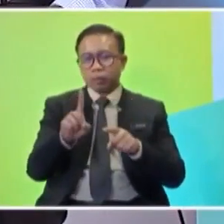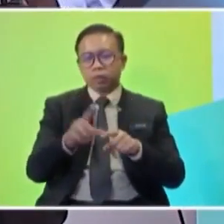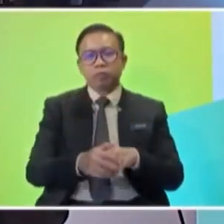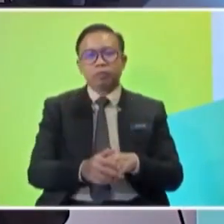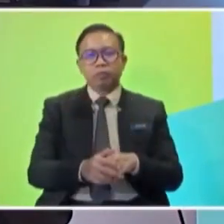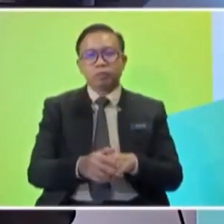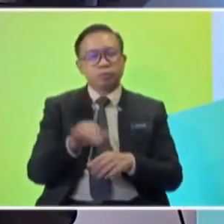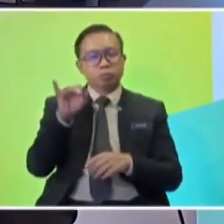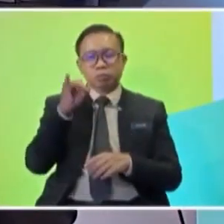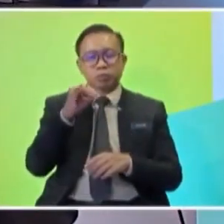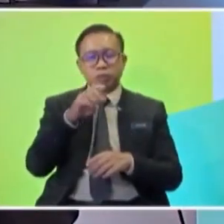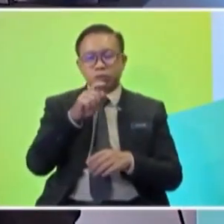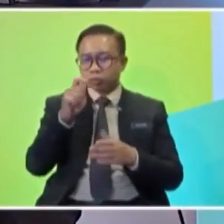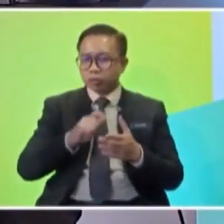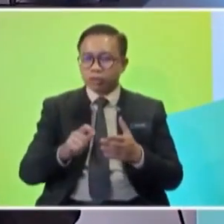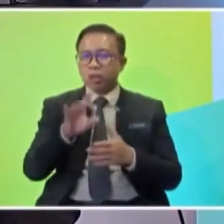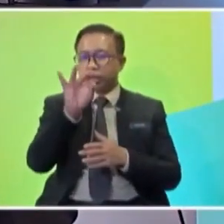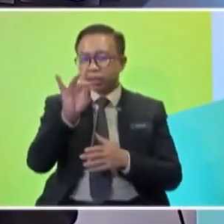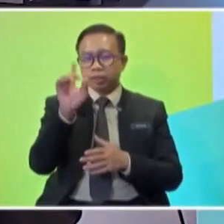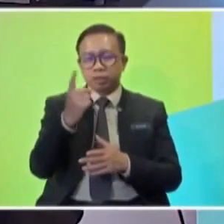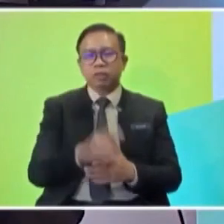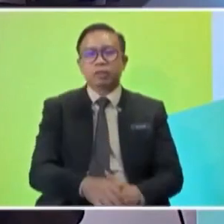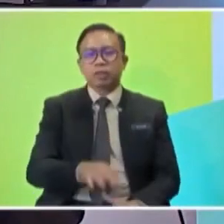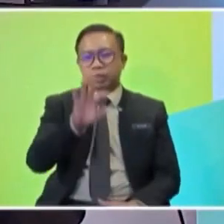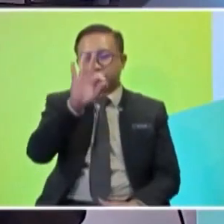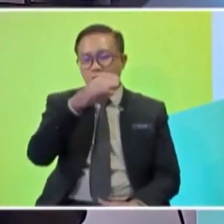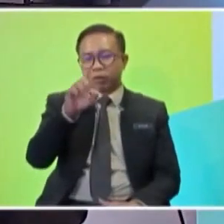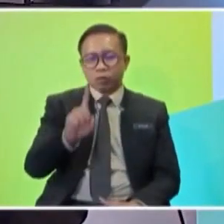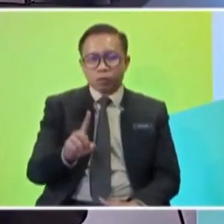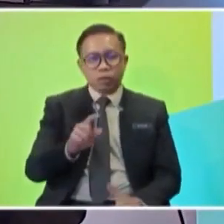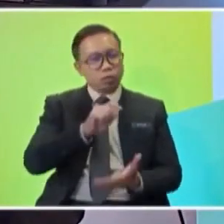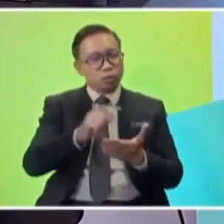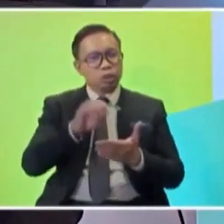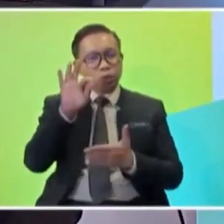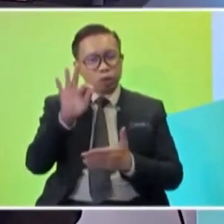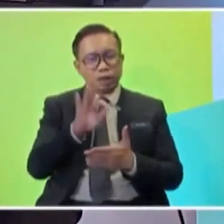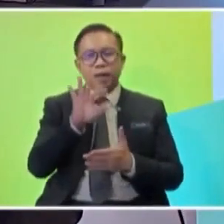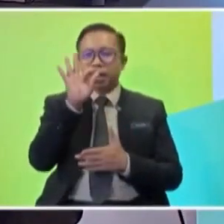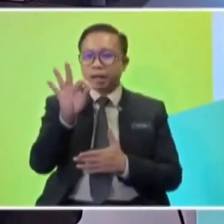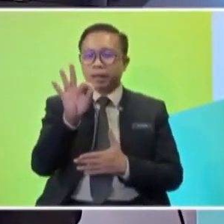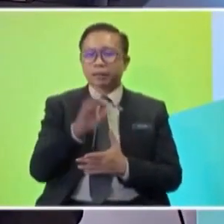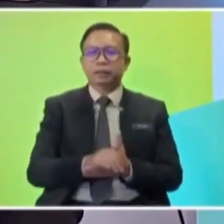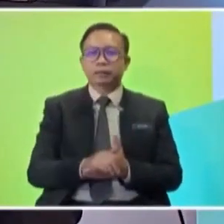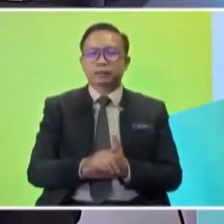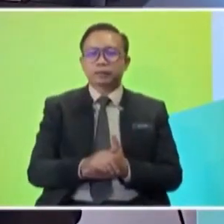over 1. 8 over 1, we write it as 8. 8. 9 okay. over 1, we write it as 9. Means 9, it share in